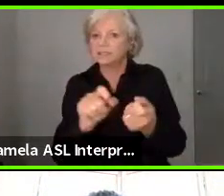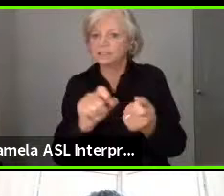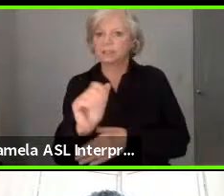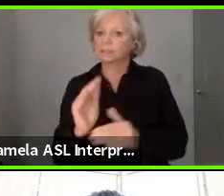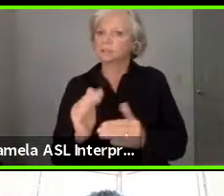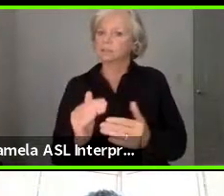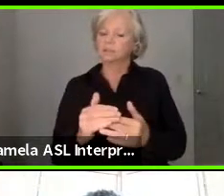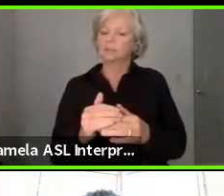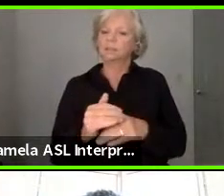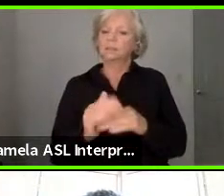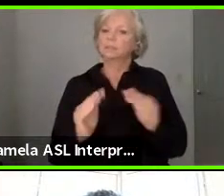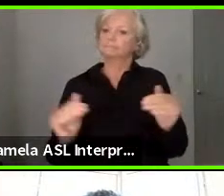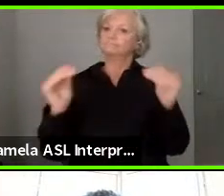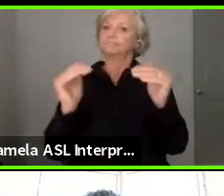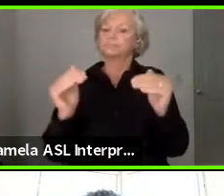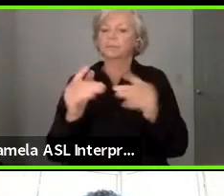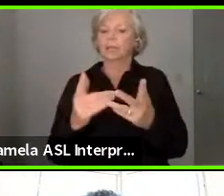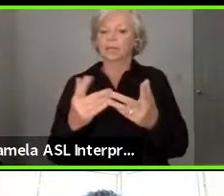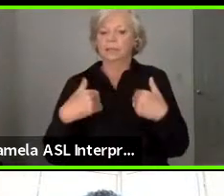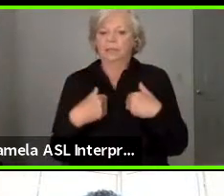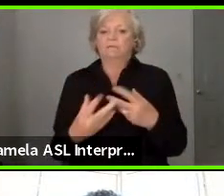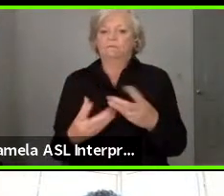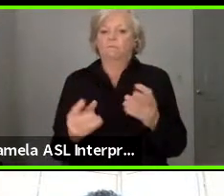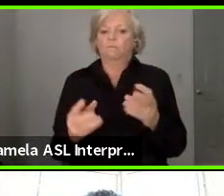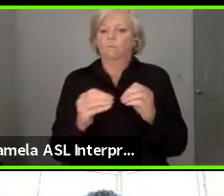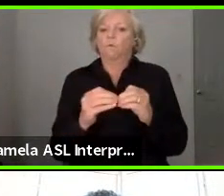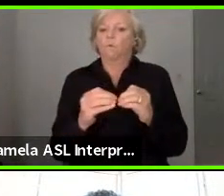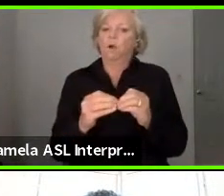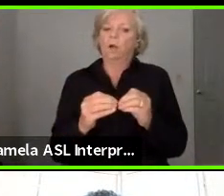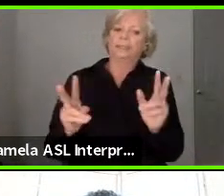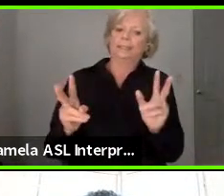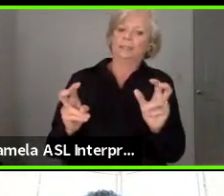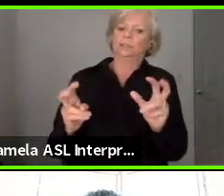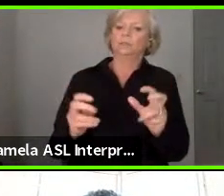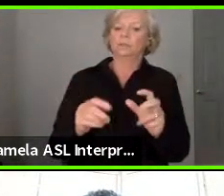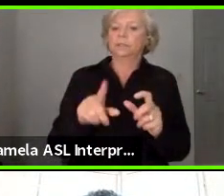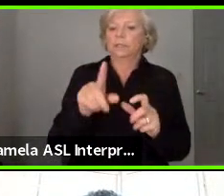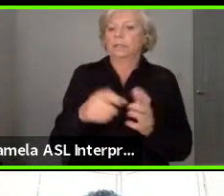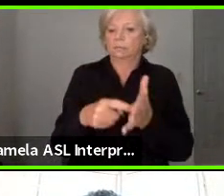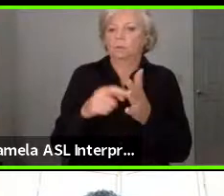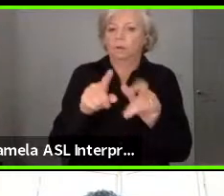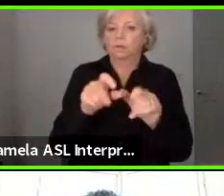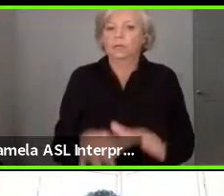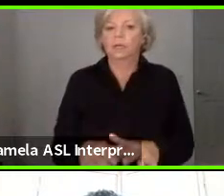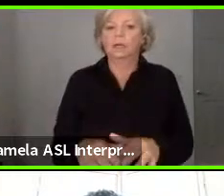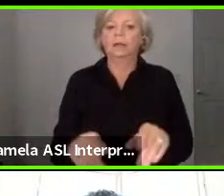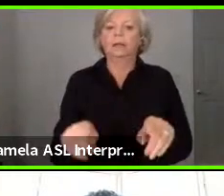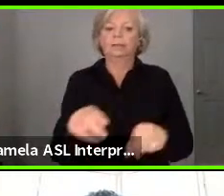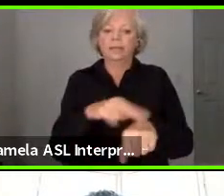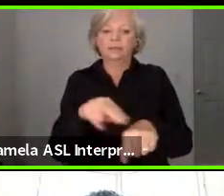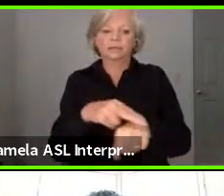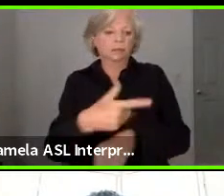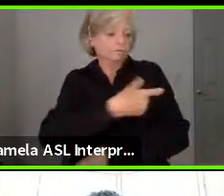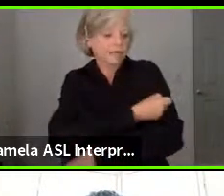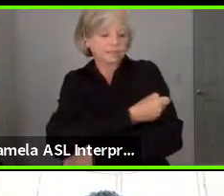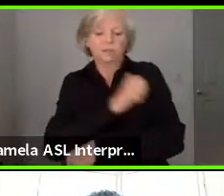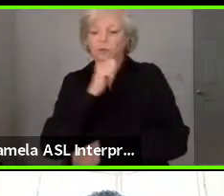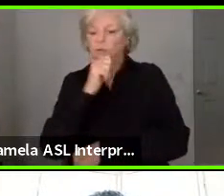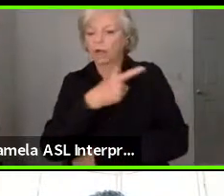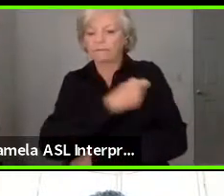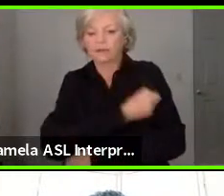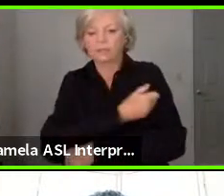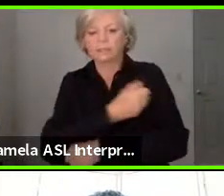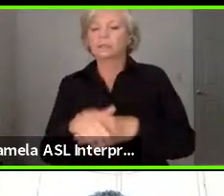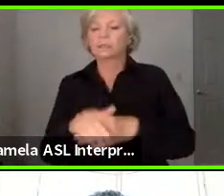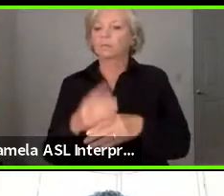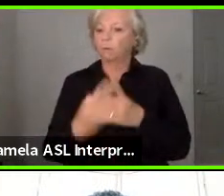have more issues getting tested regularly. And of course, that would be for vaccinated individuals or people that are not vaccinated. If you think